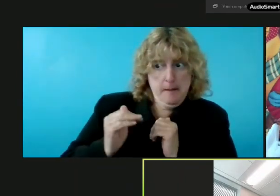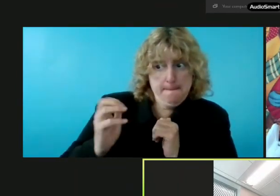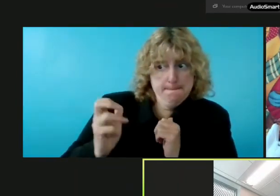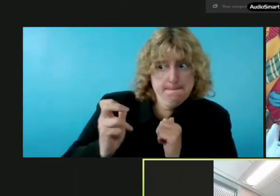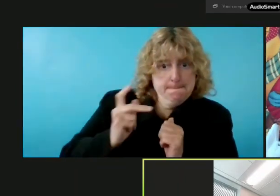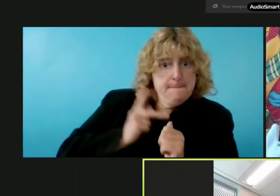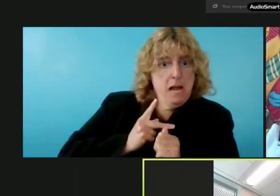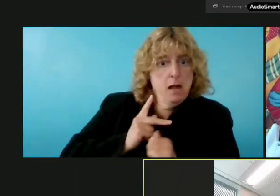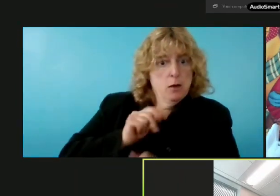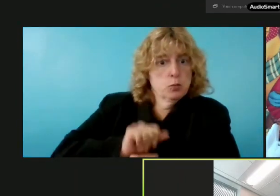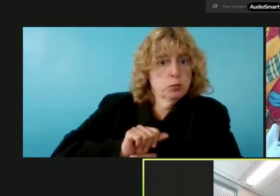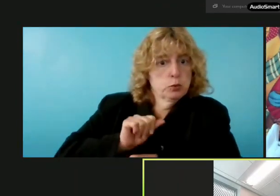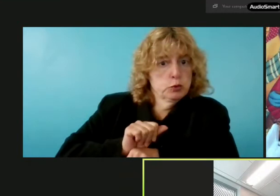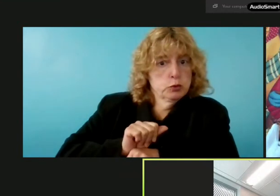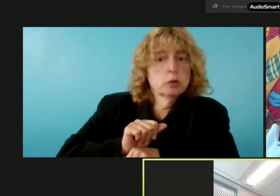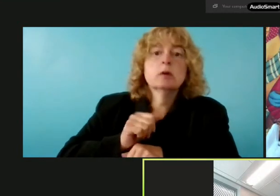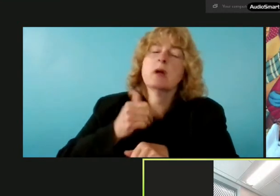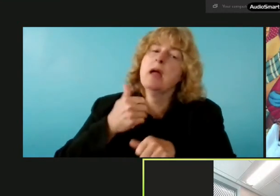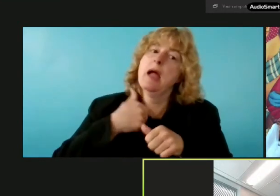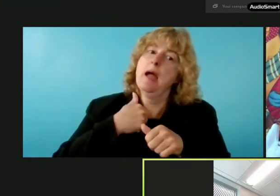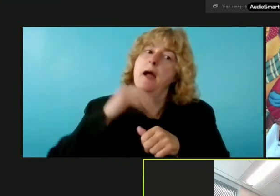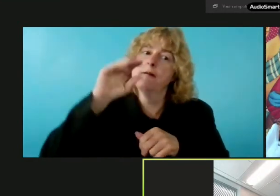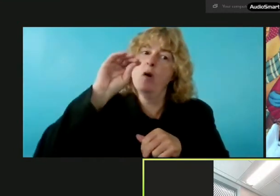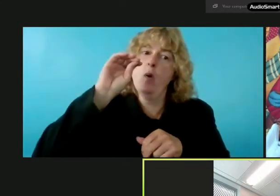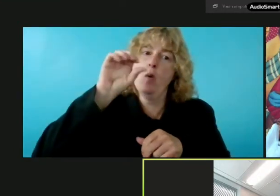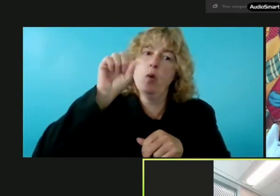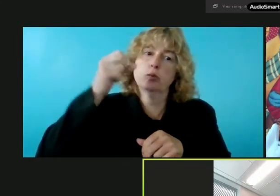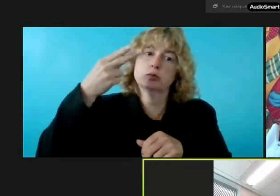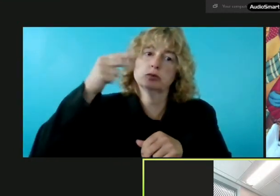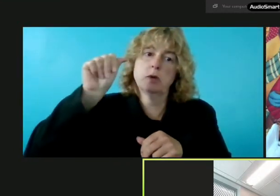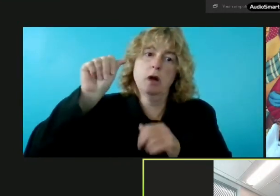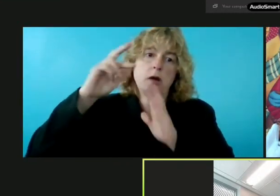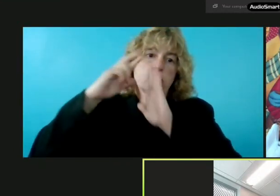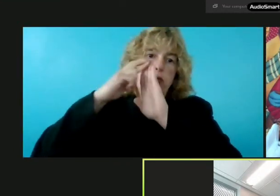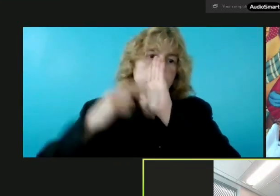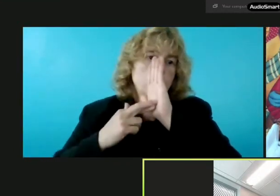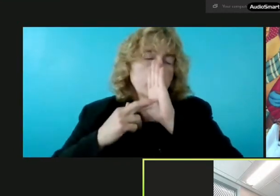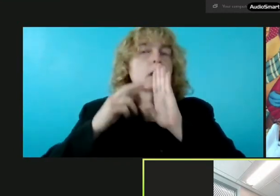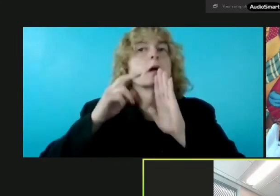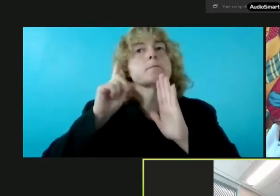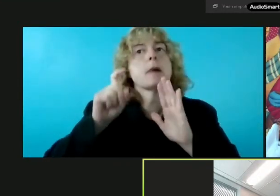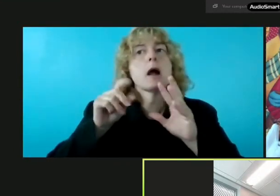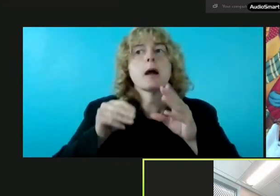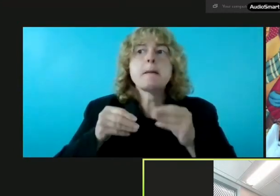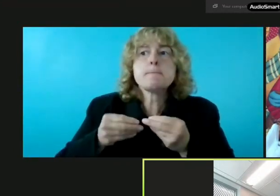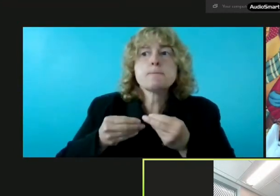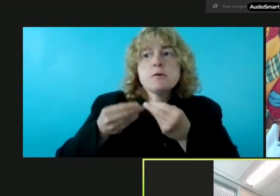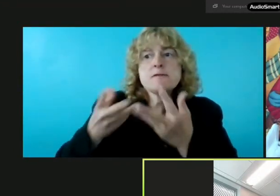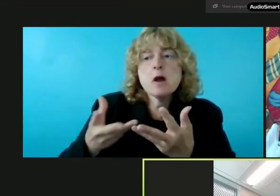OSHA regulations that they have to provide a safe and